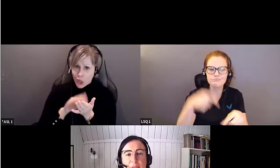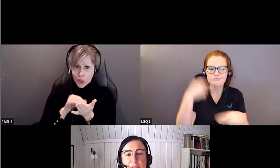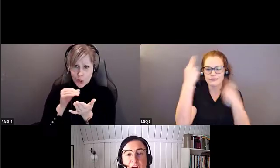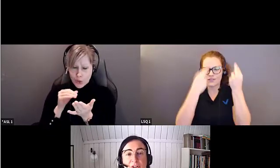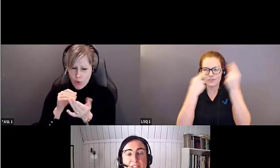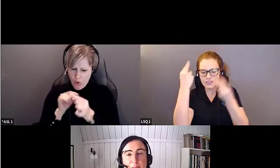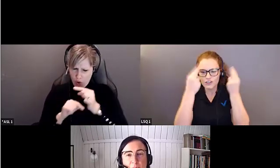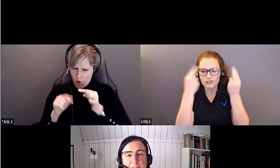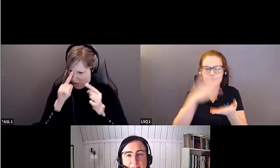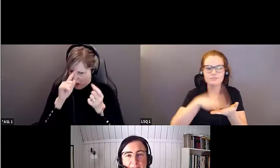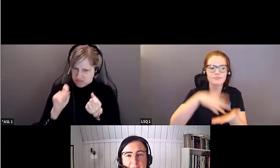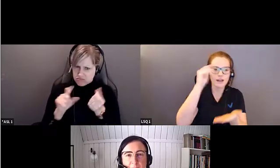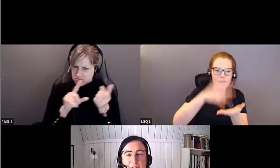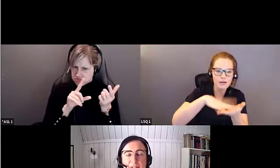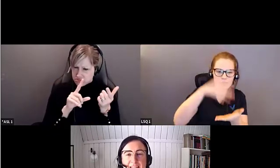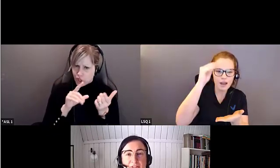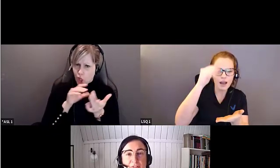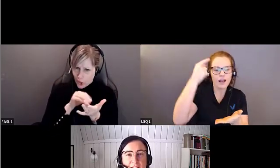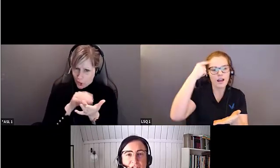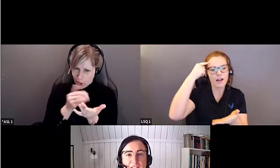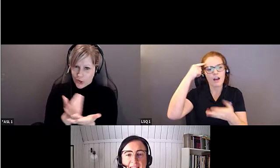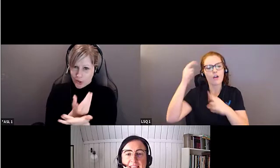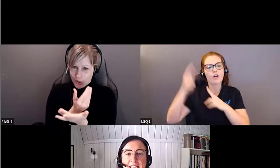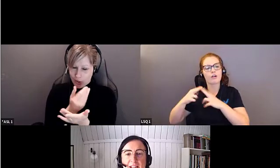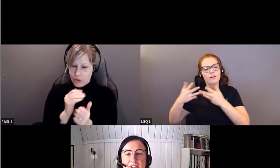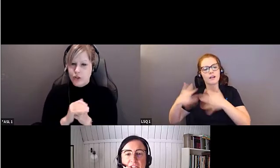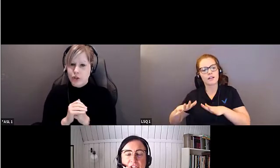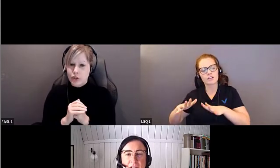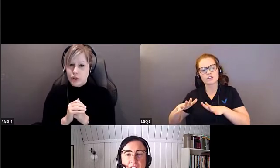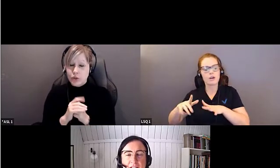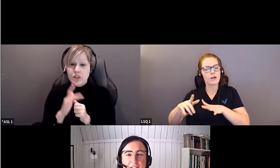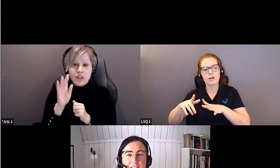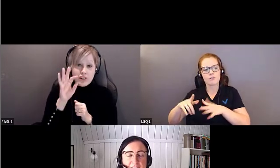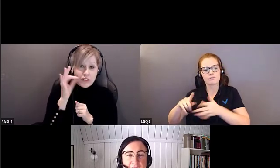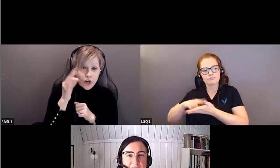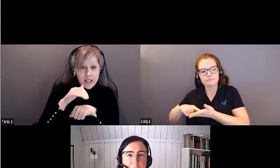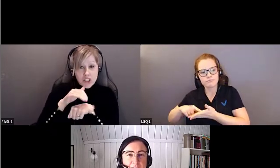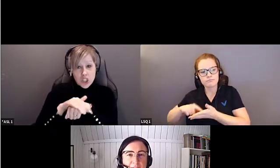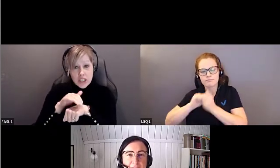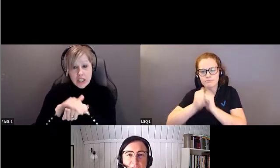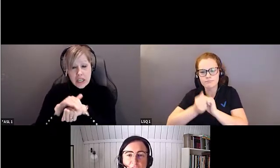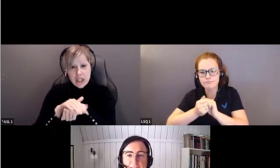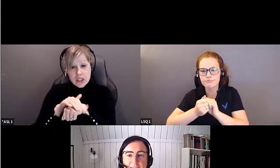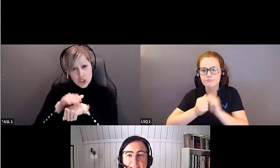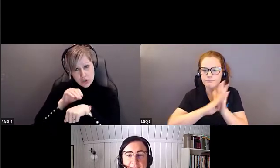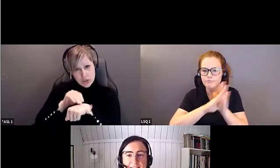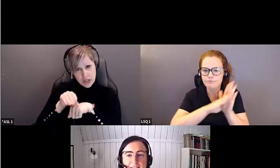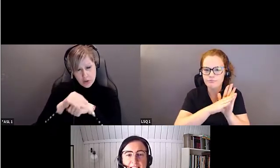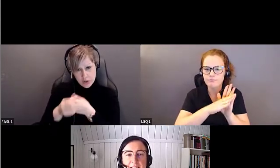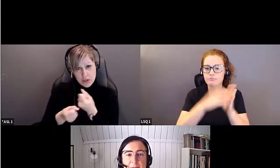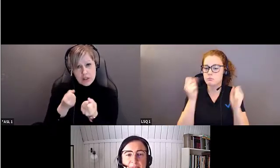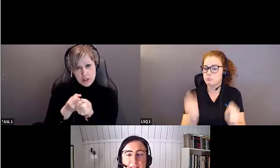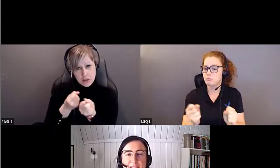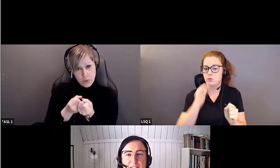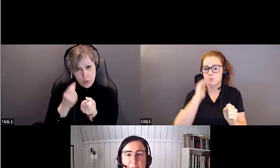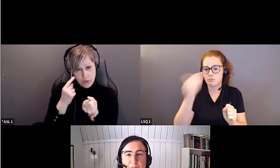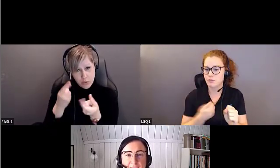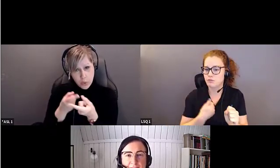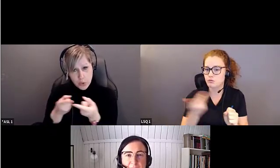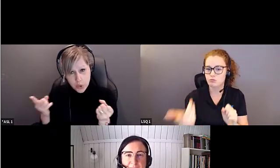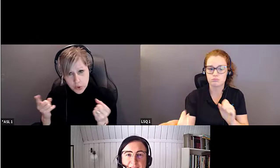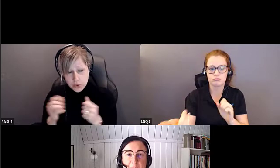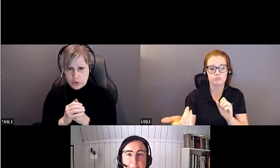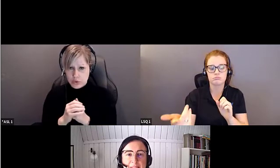Please note that there are supports available in French and English to debrief about the content discussed and to